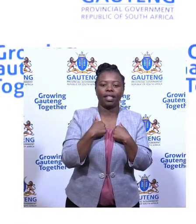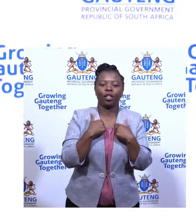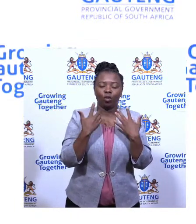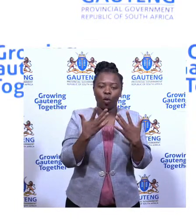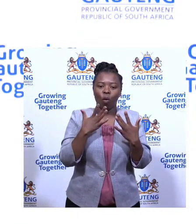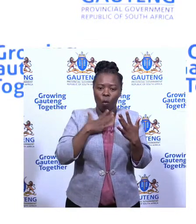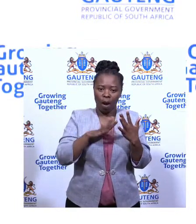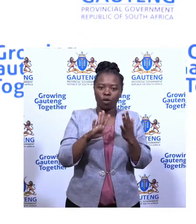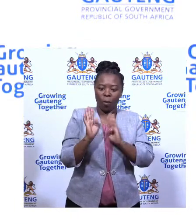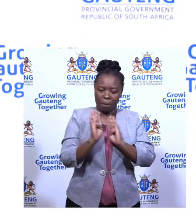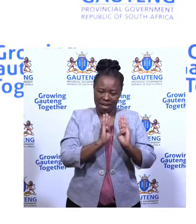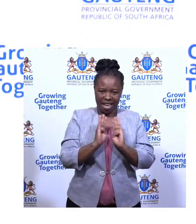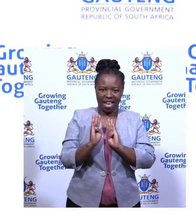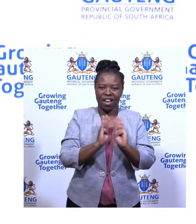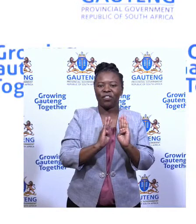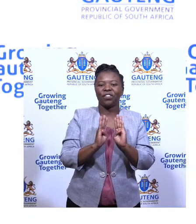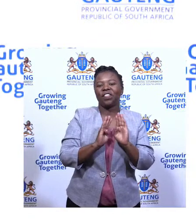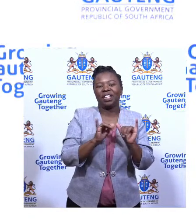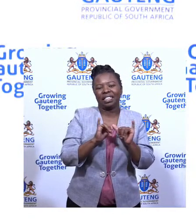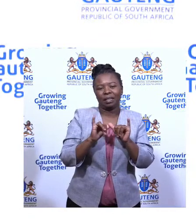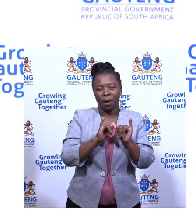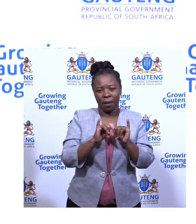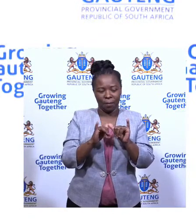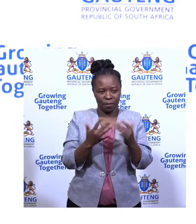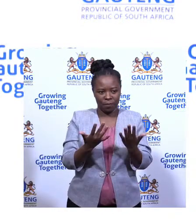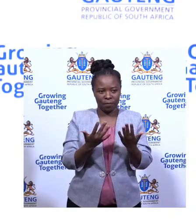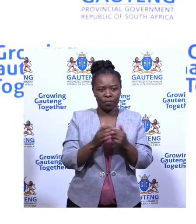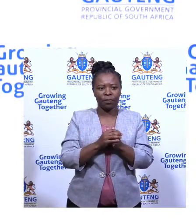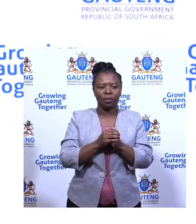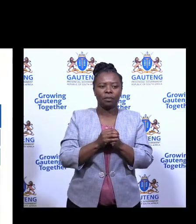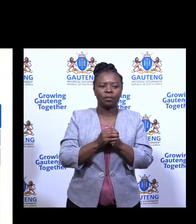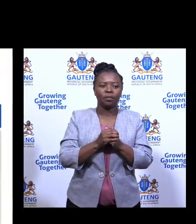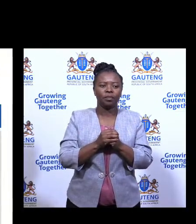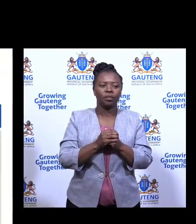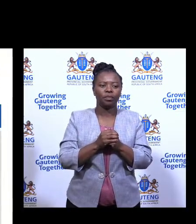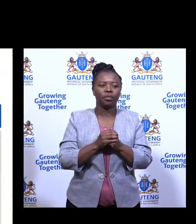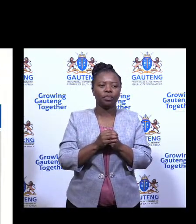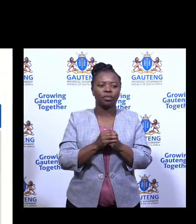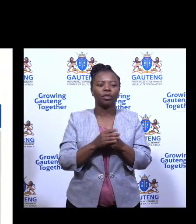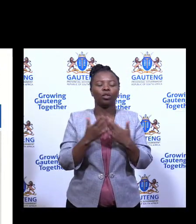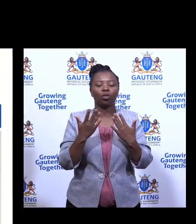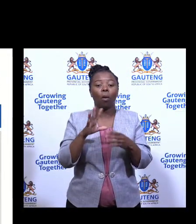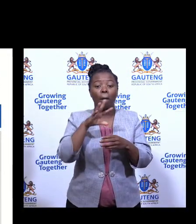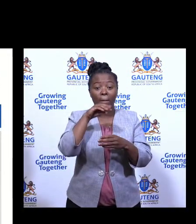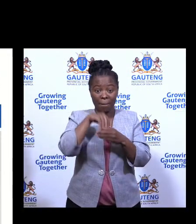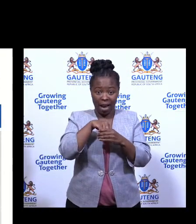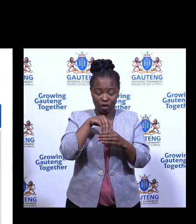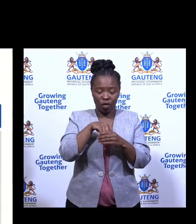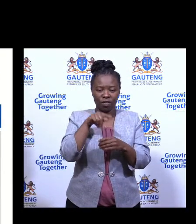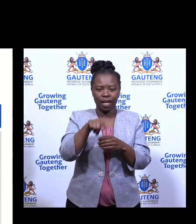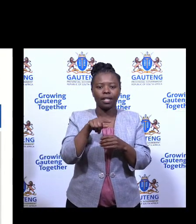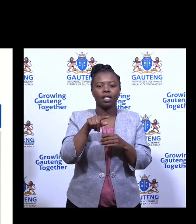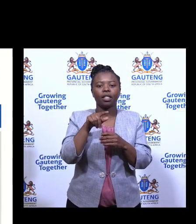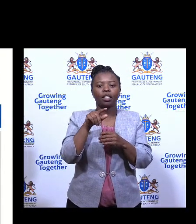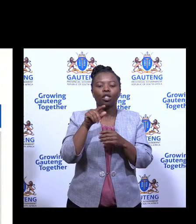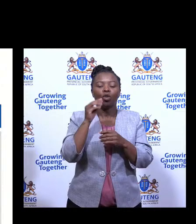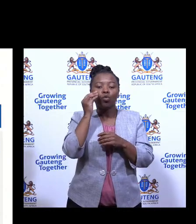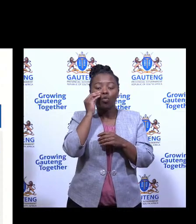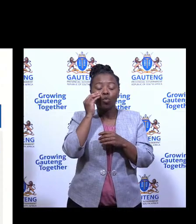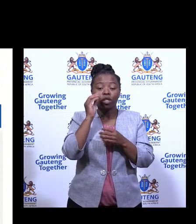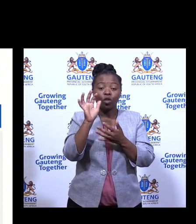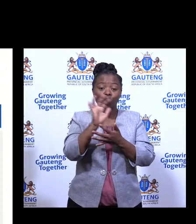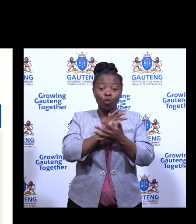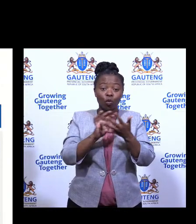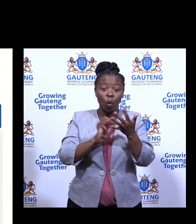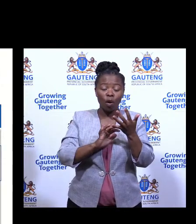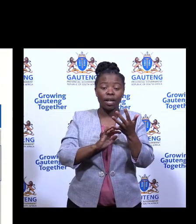as such. So part of that, the news storyline is that we have,